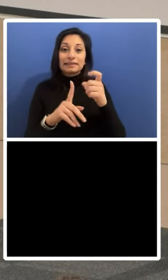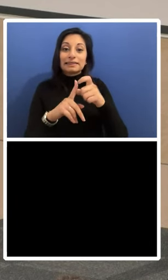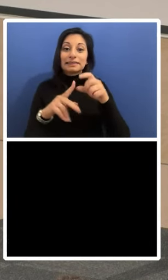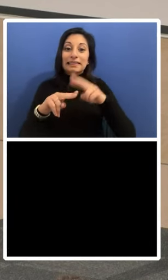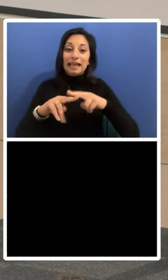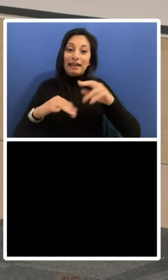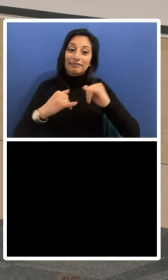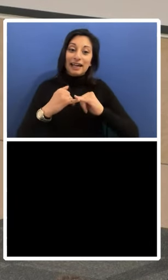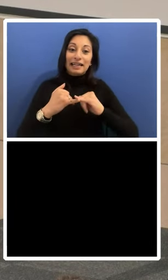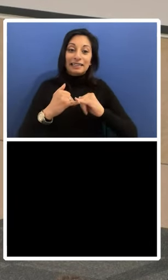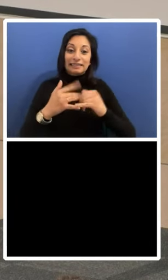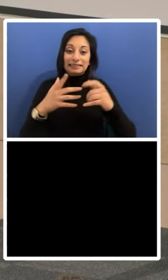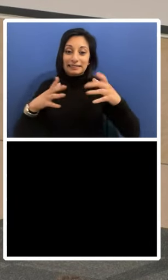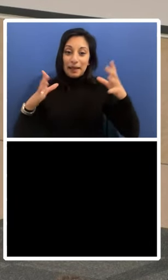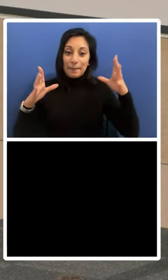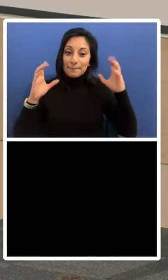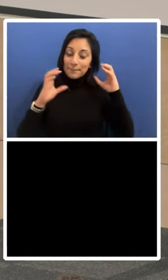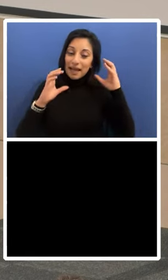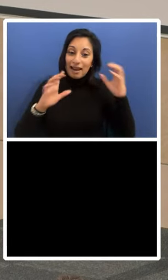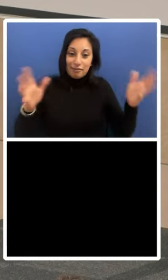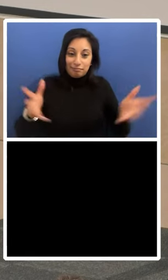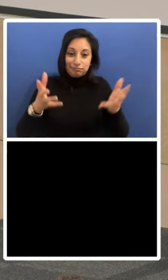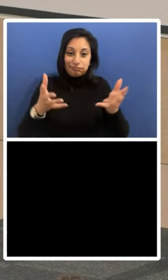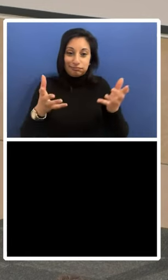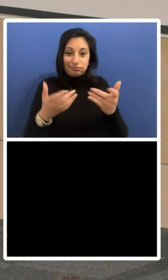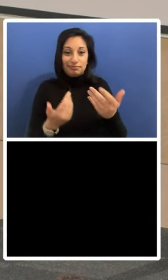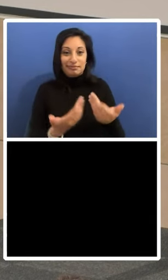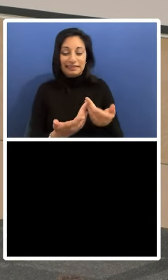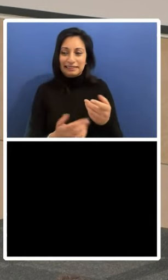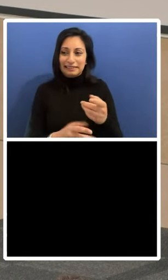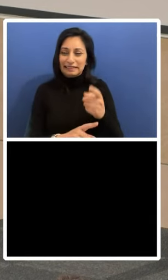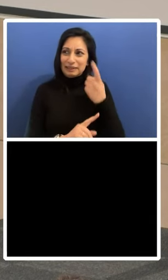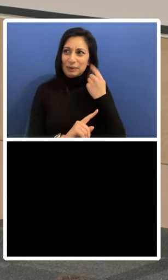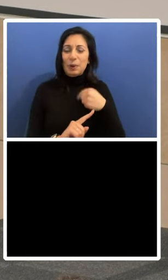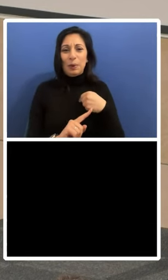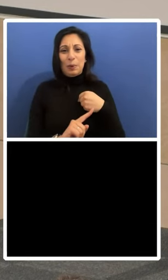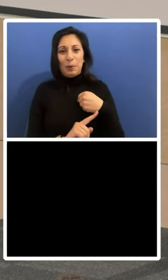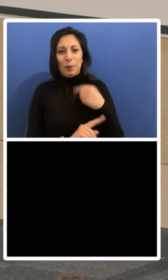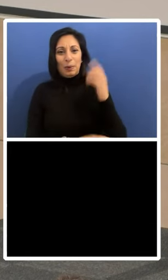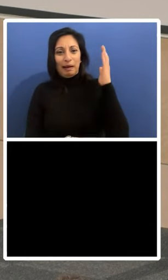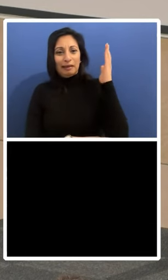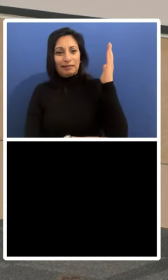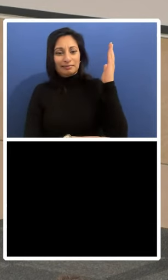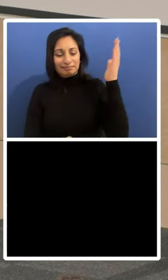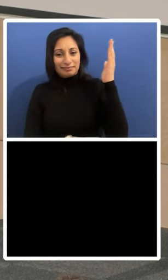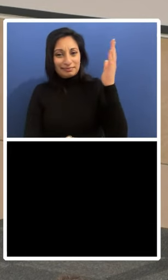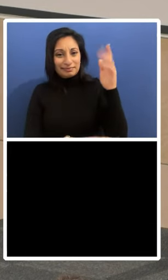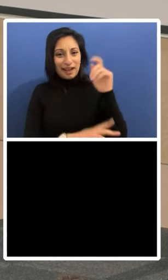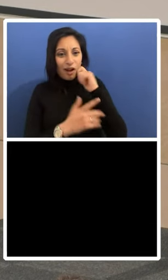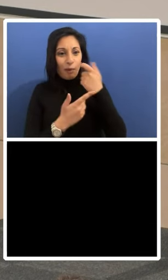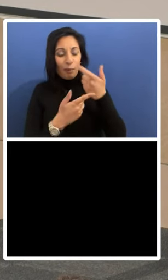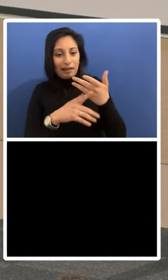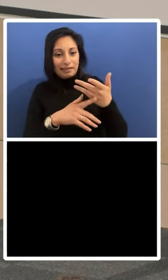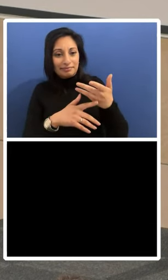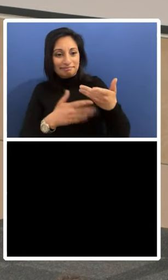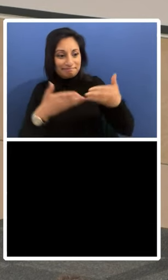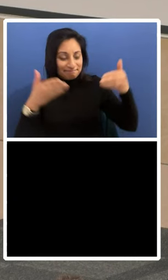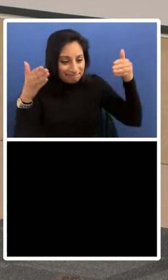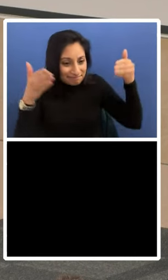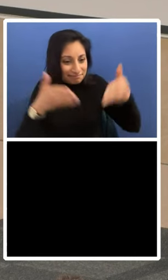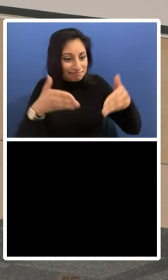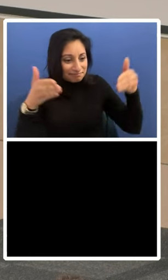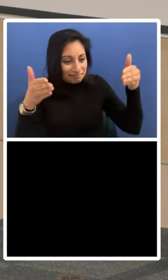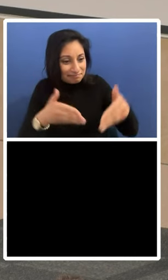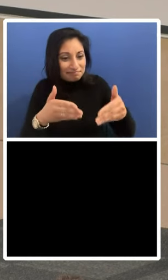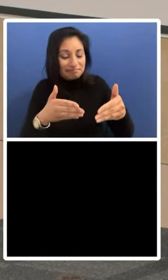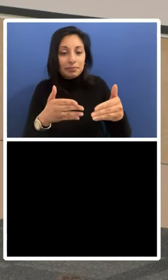going to compete with these guys? And I just started being really aggressive in lectures and hoping that people would like notice who I was, and actually work. So a guy in the book is called